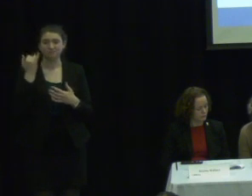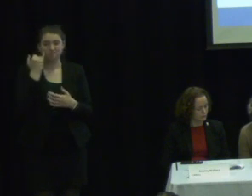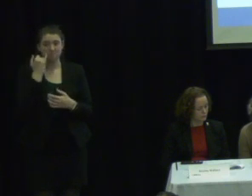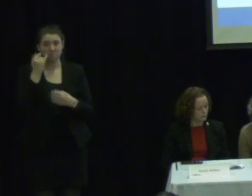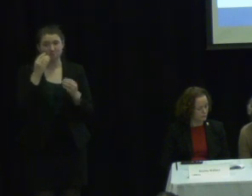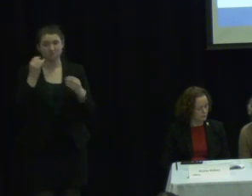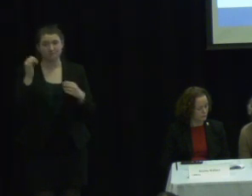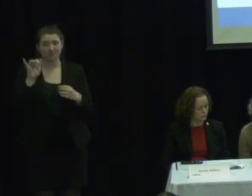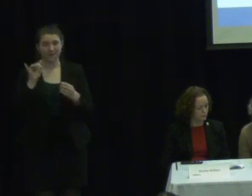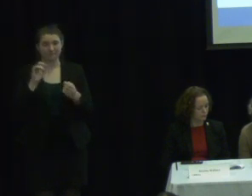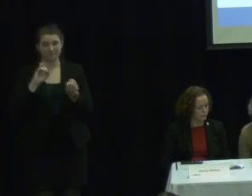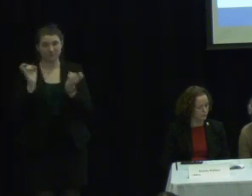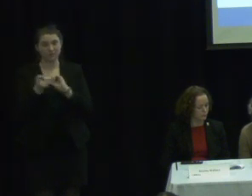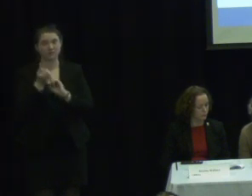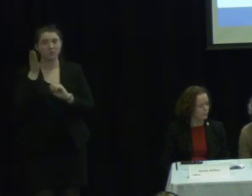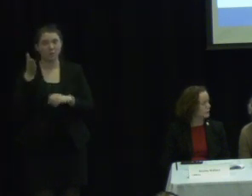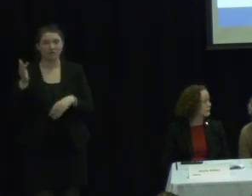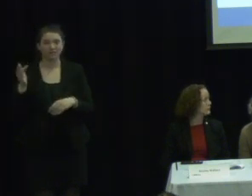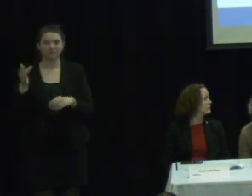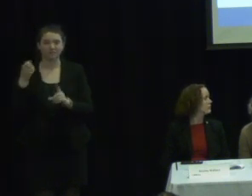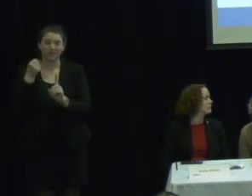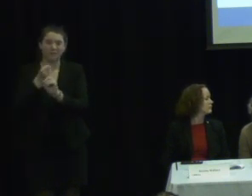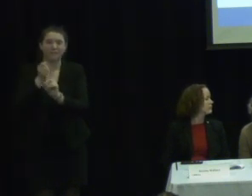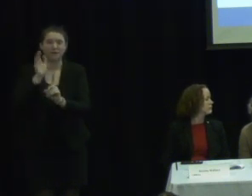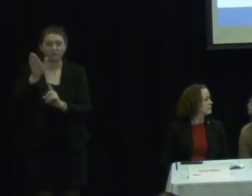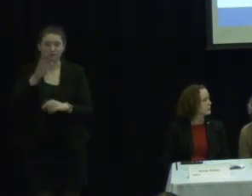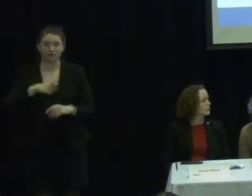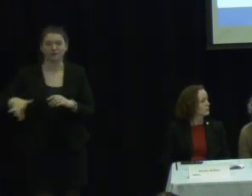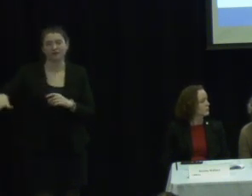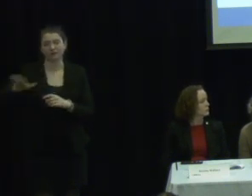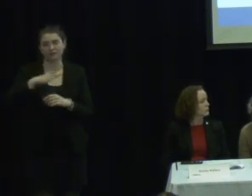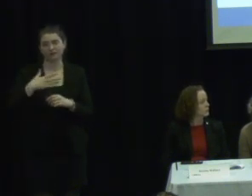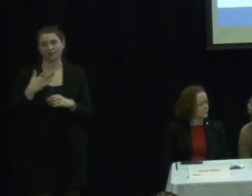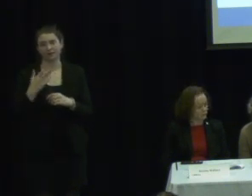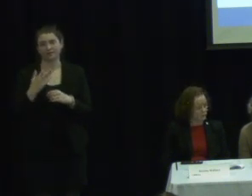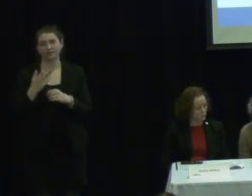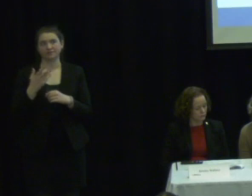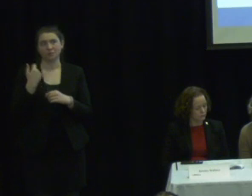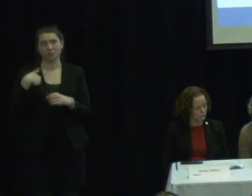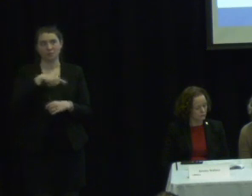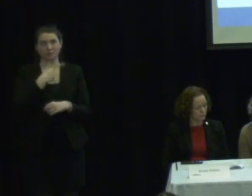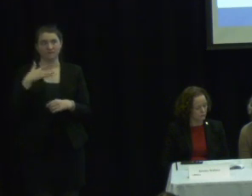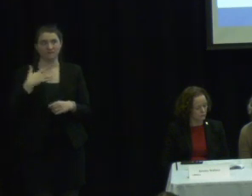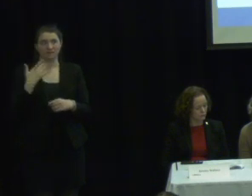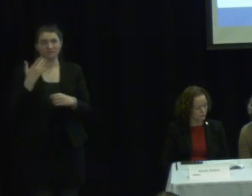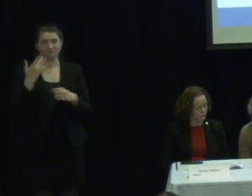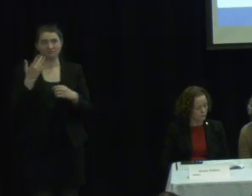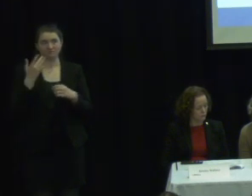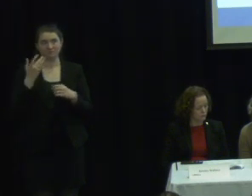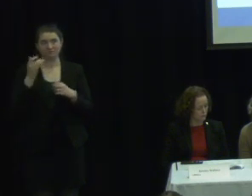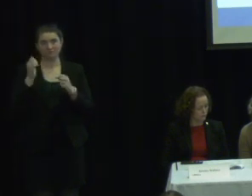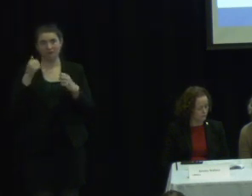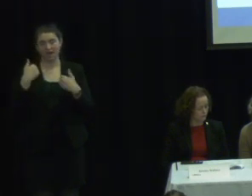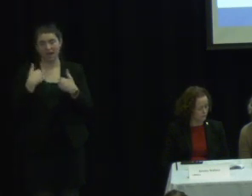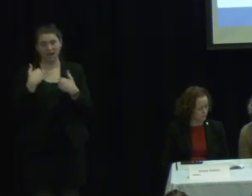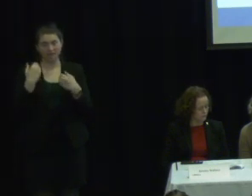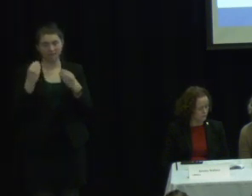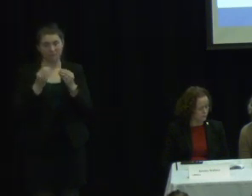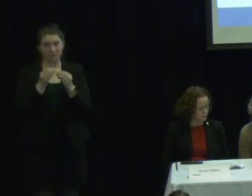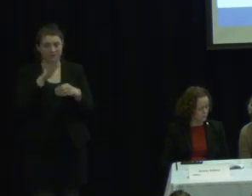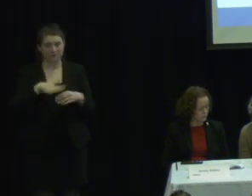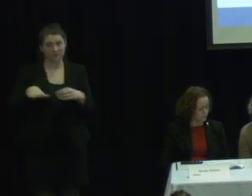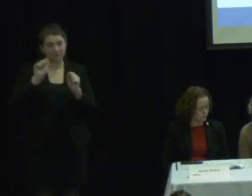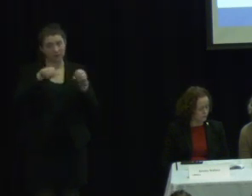were looking at that as a viable area for facilities to move into, and no decision has been made